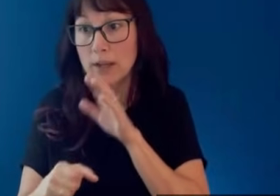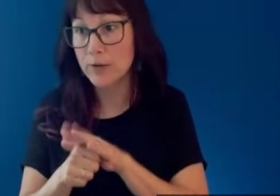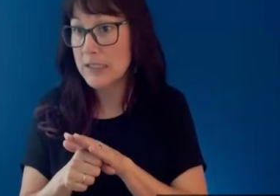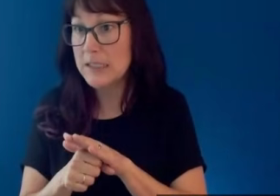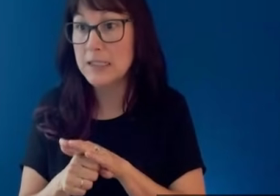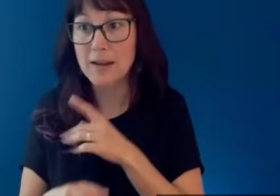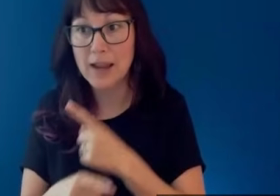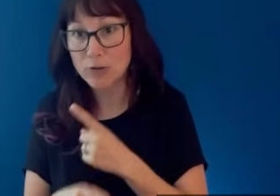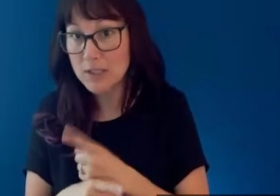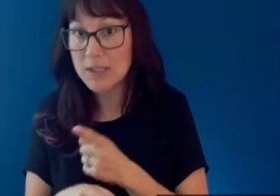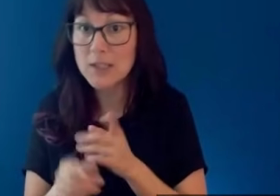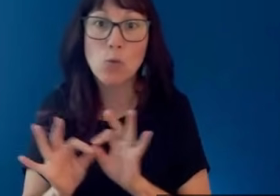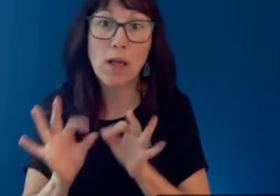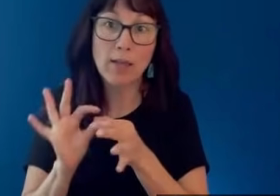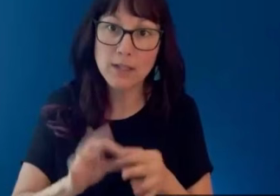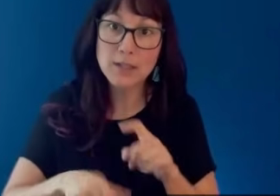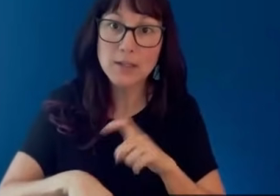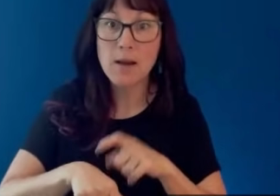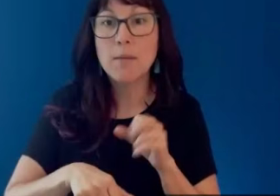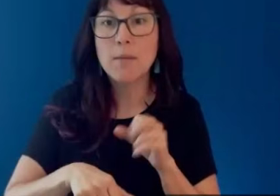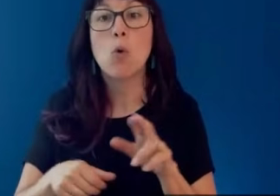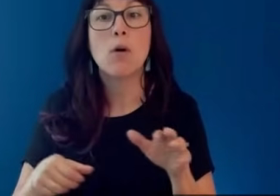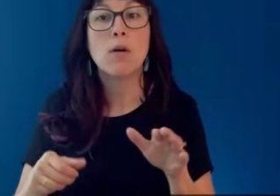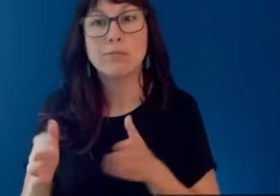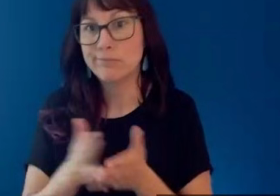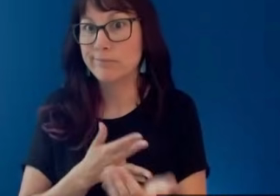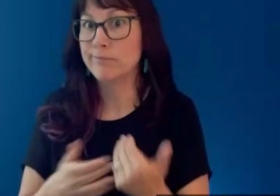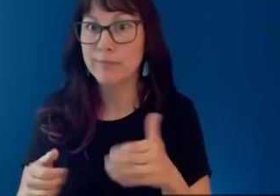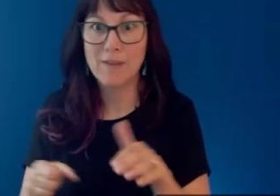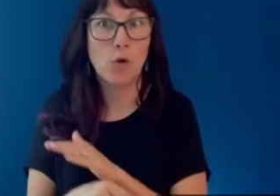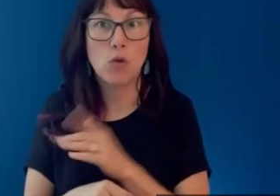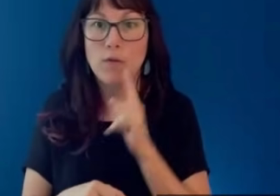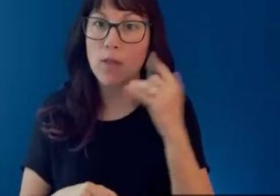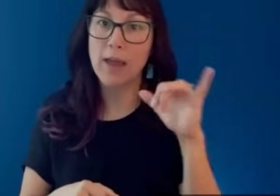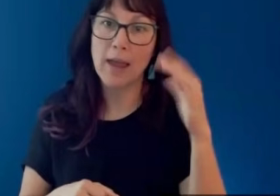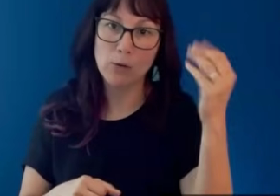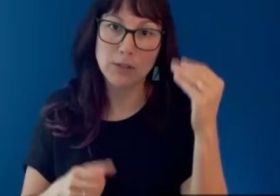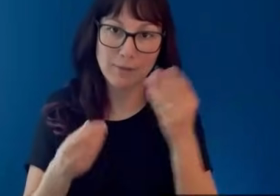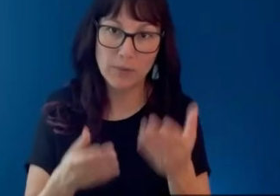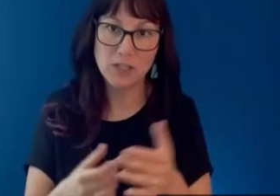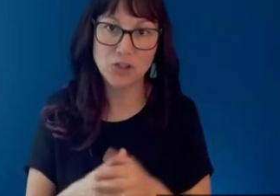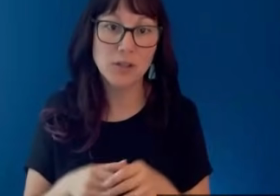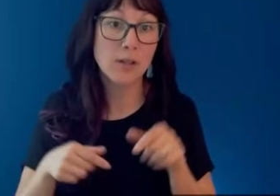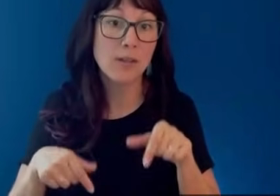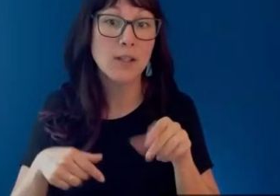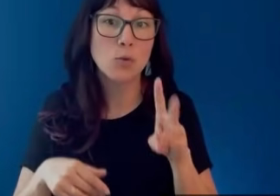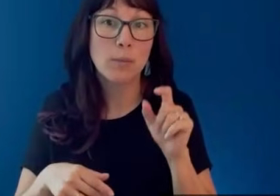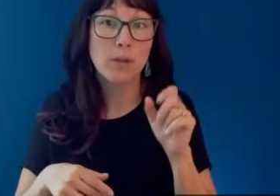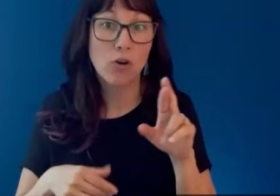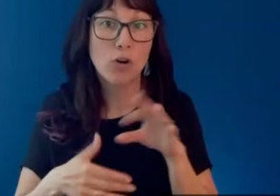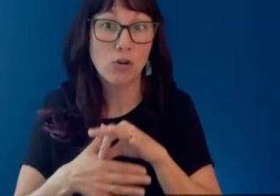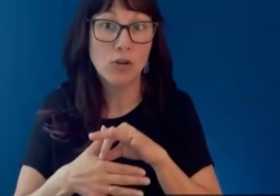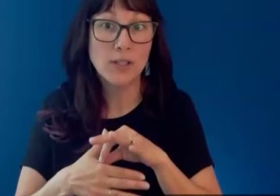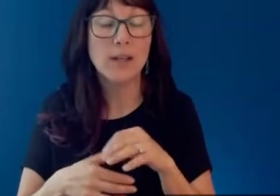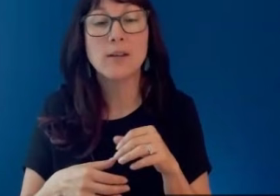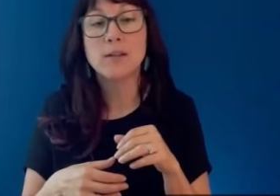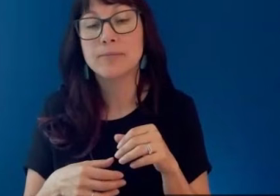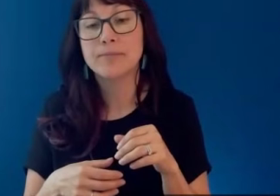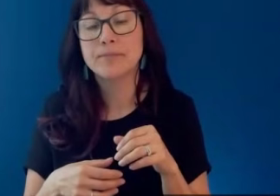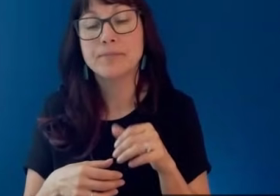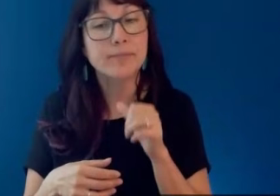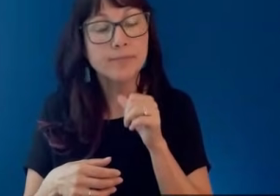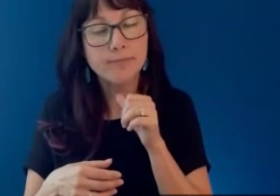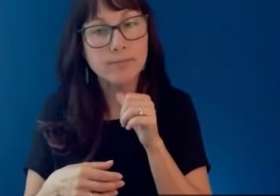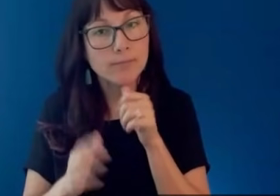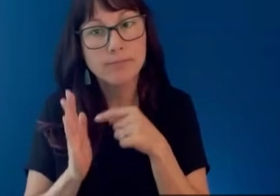the accuracy, relevance, timeliness, or completeness of this outside information. The content of this webinar does not necessarily